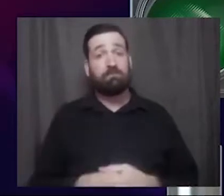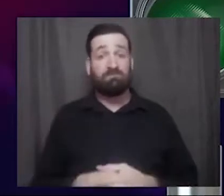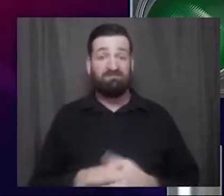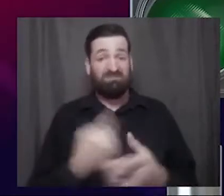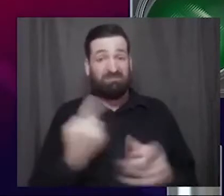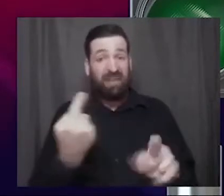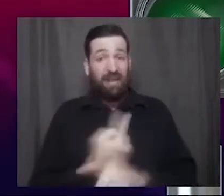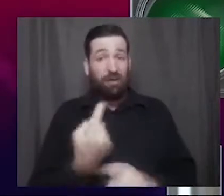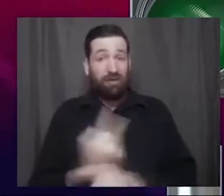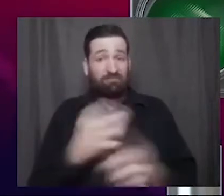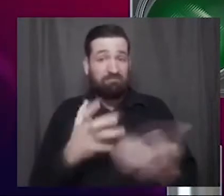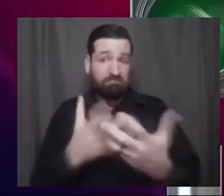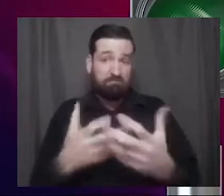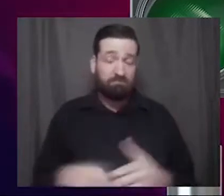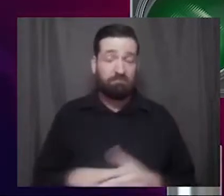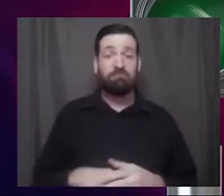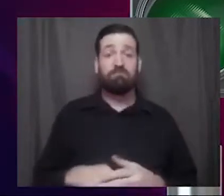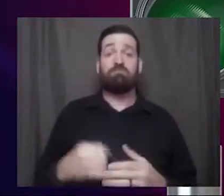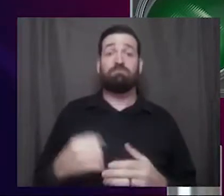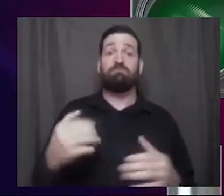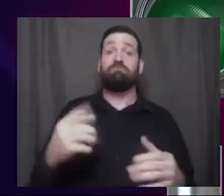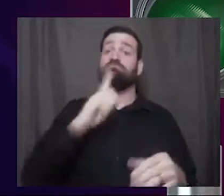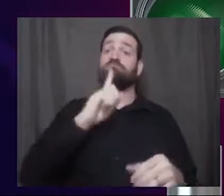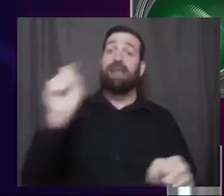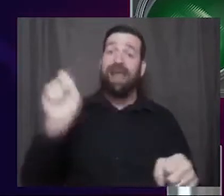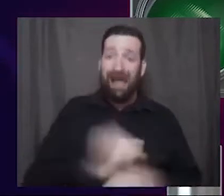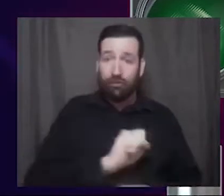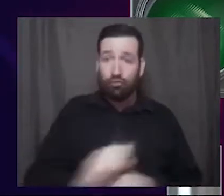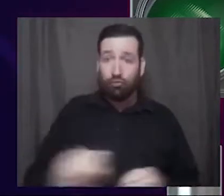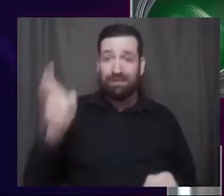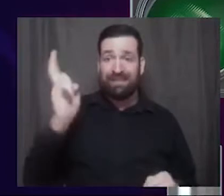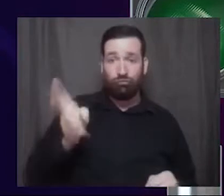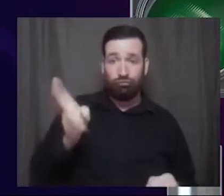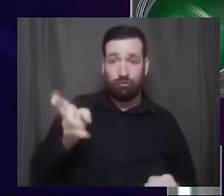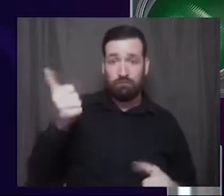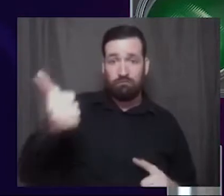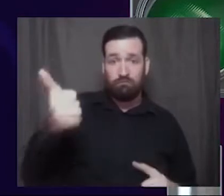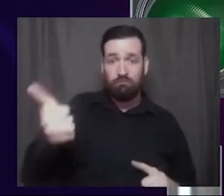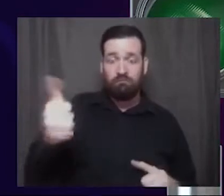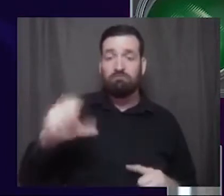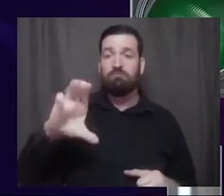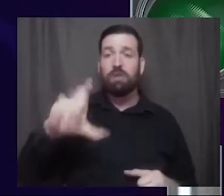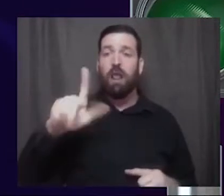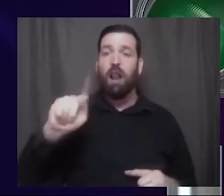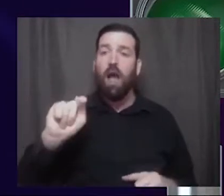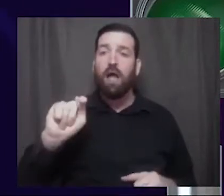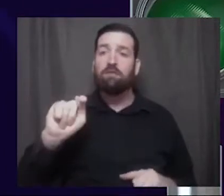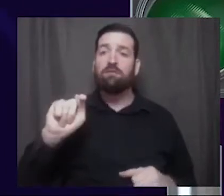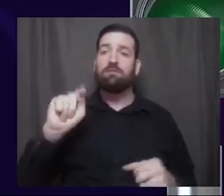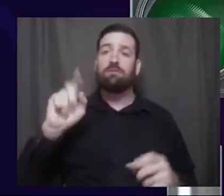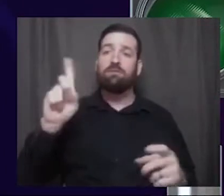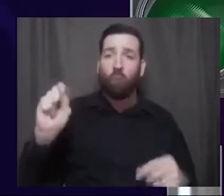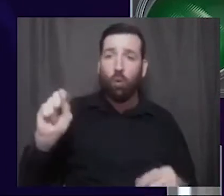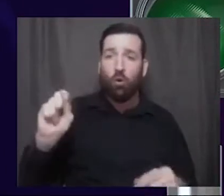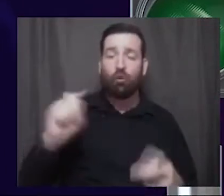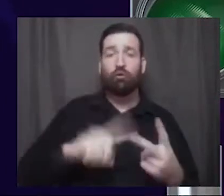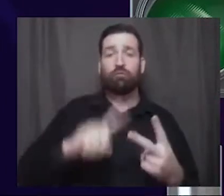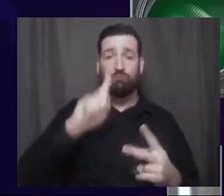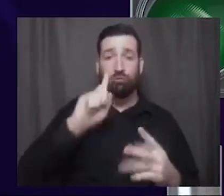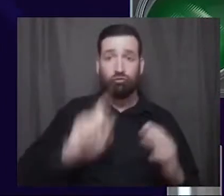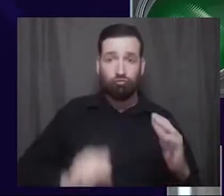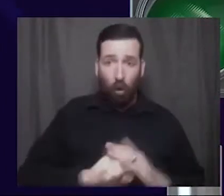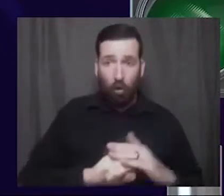who have actual history of some sort of a clotting disorder, stroke being, could be one of